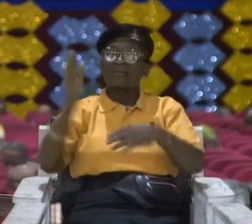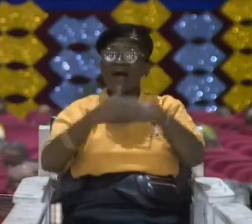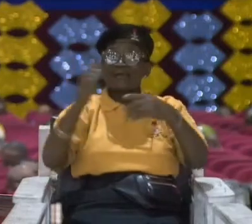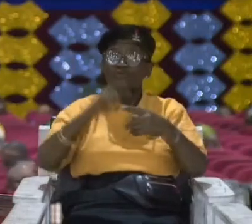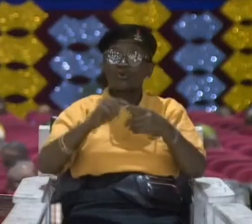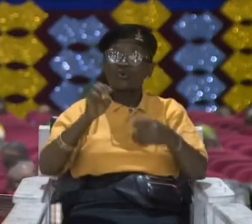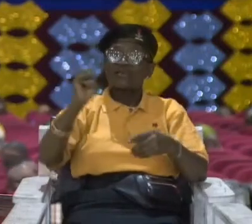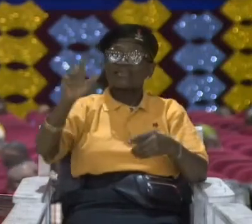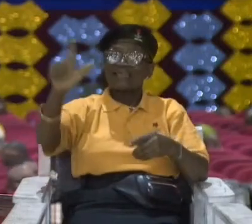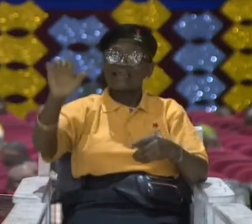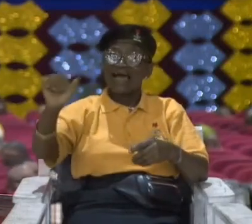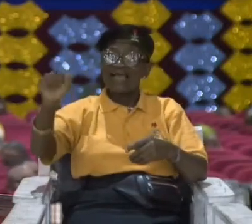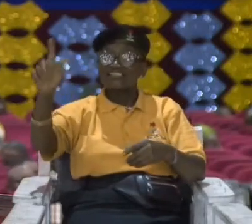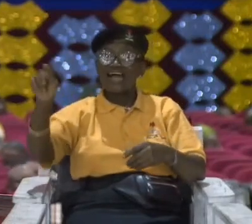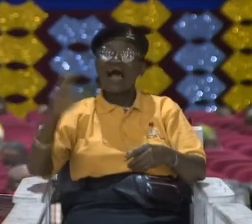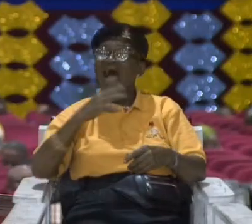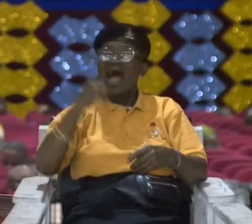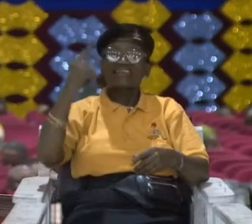Why?